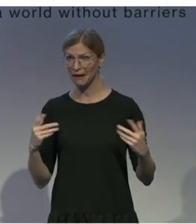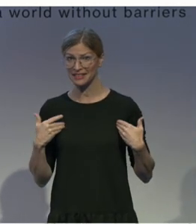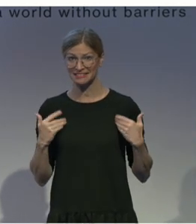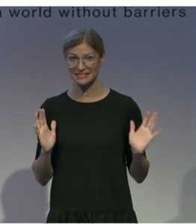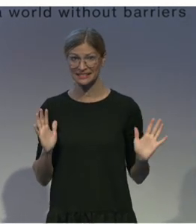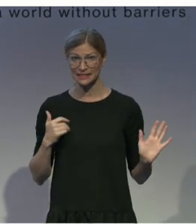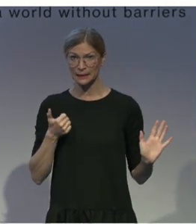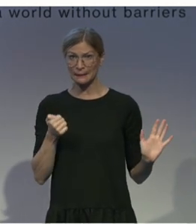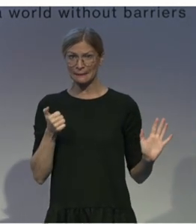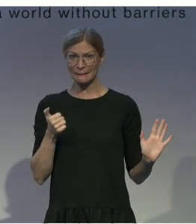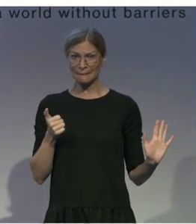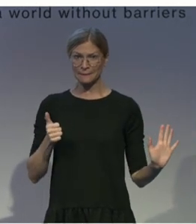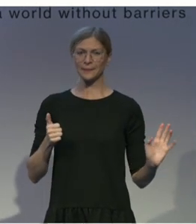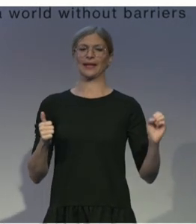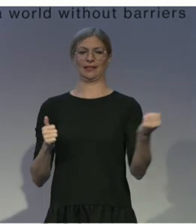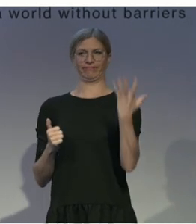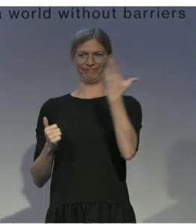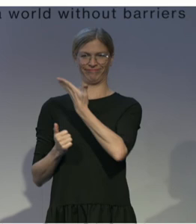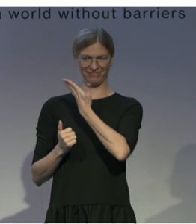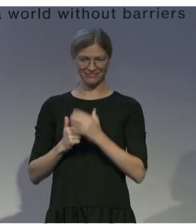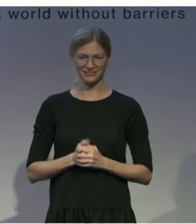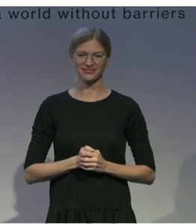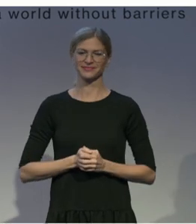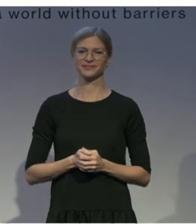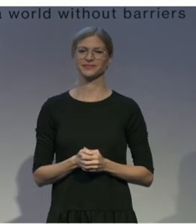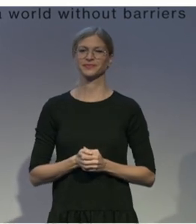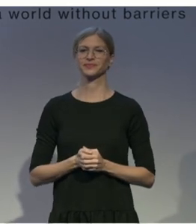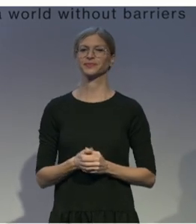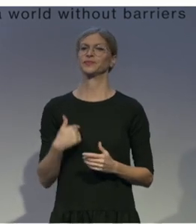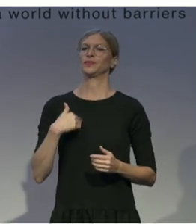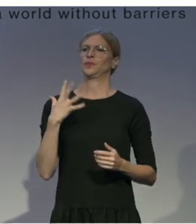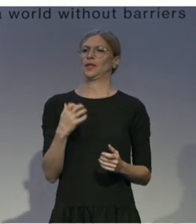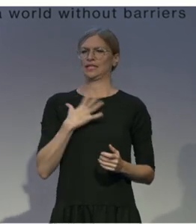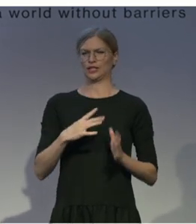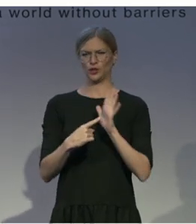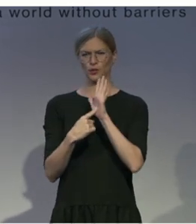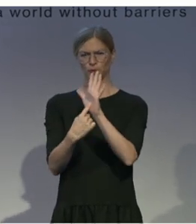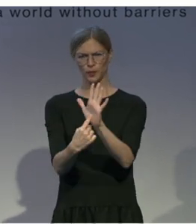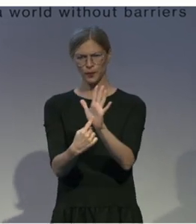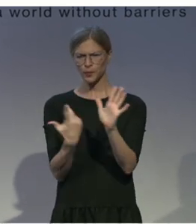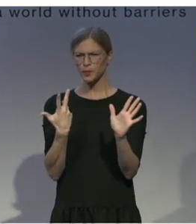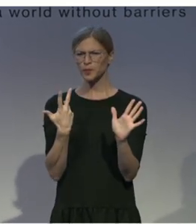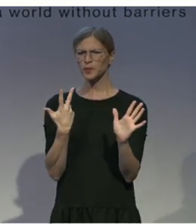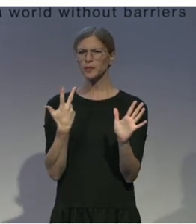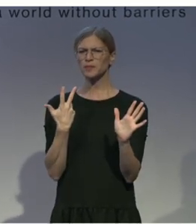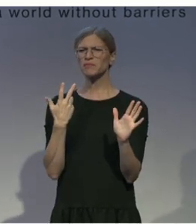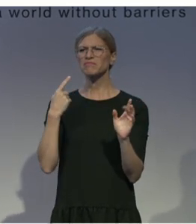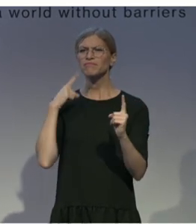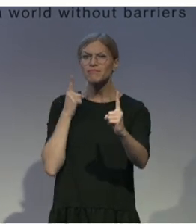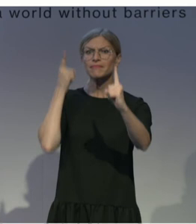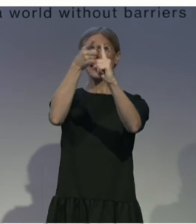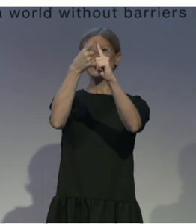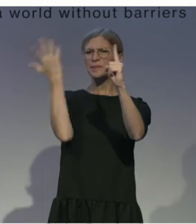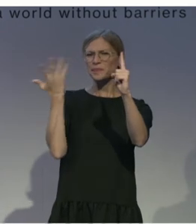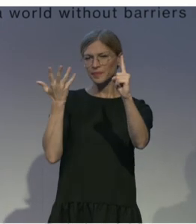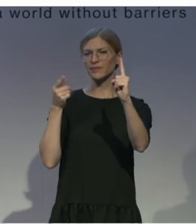next slide? Okay. So I mentioned briefly the main issue was a communication gap. And